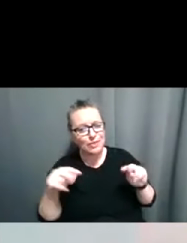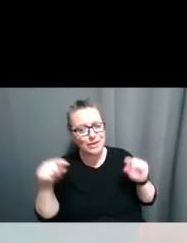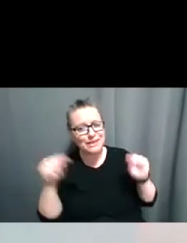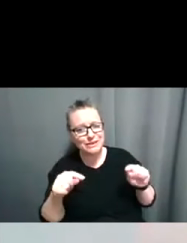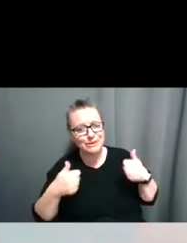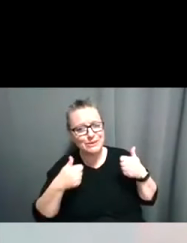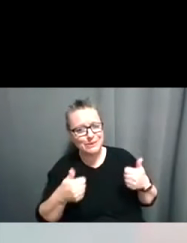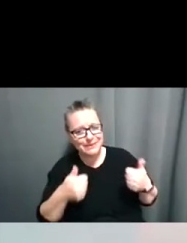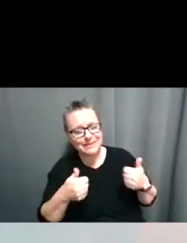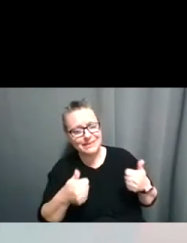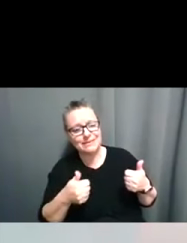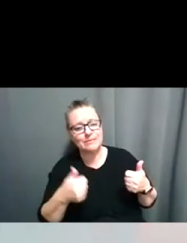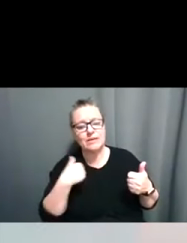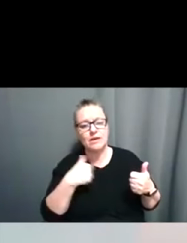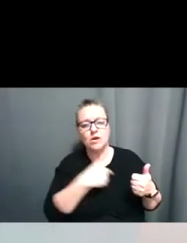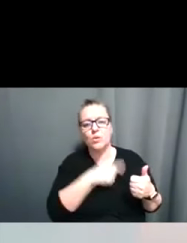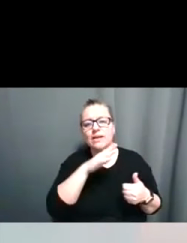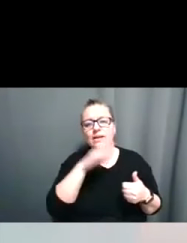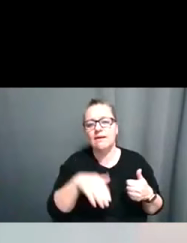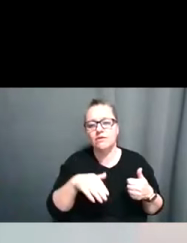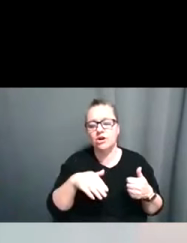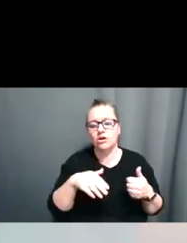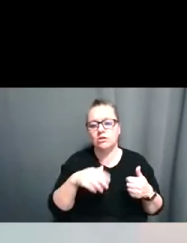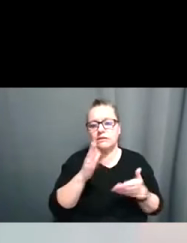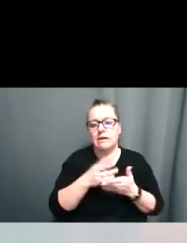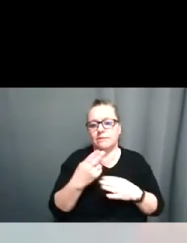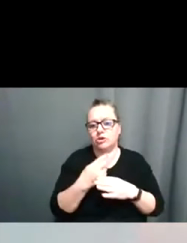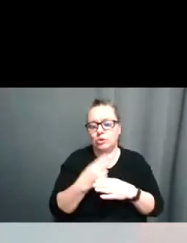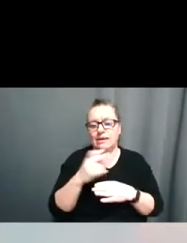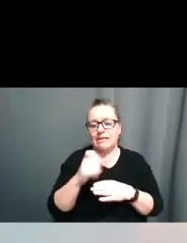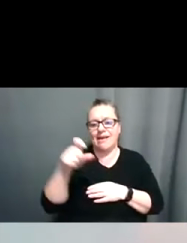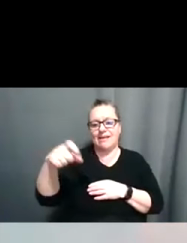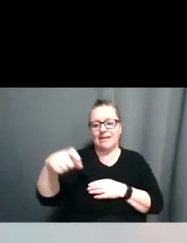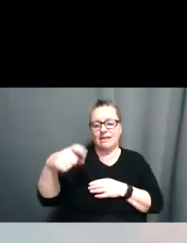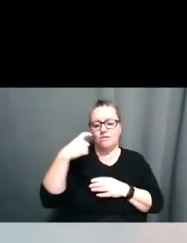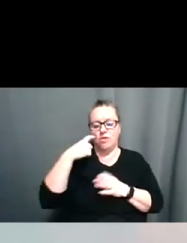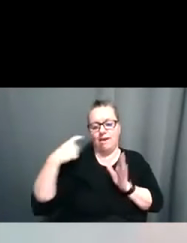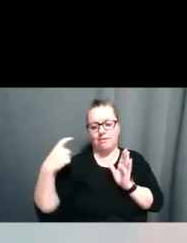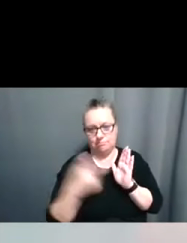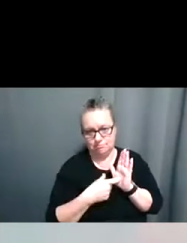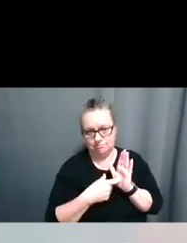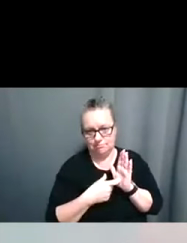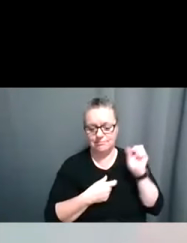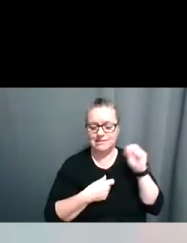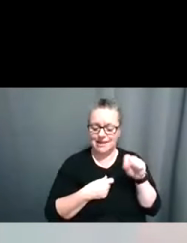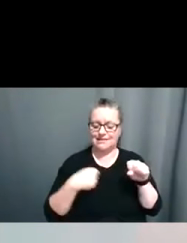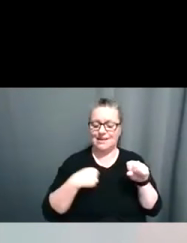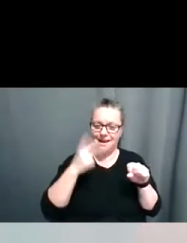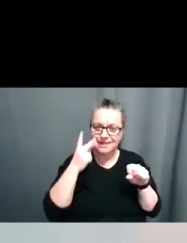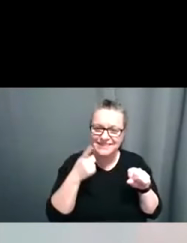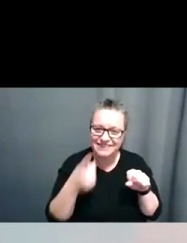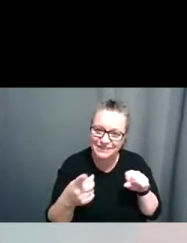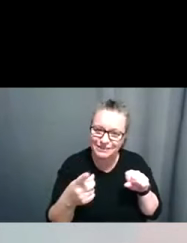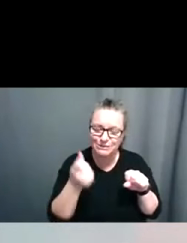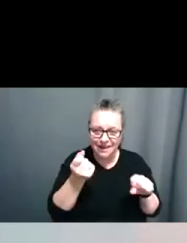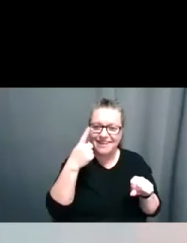you go. We never outgrow that need for flashes of acknowledgement that say, yes, I see you, I get